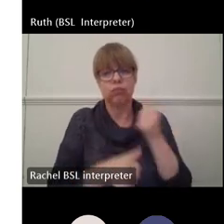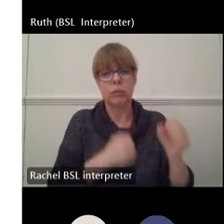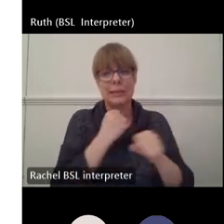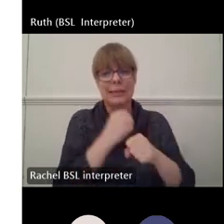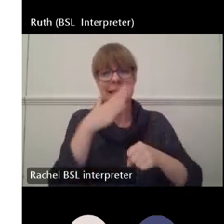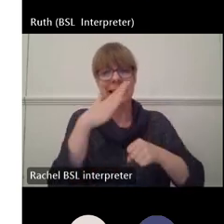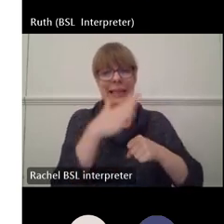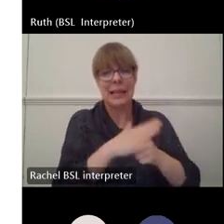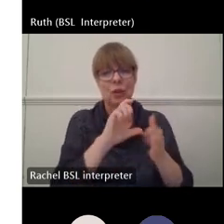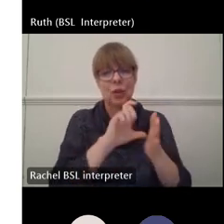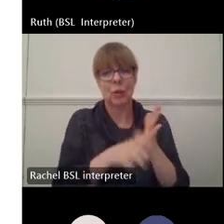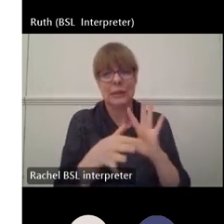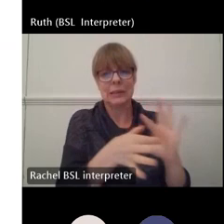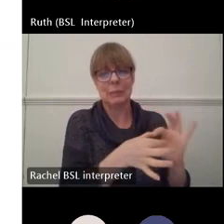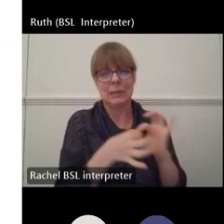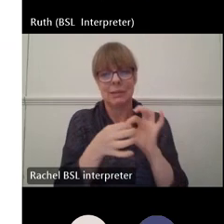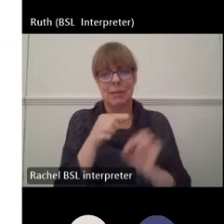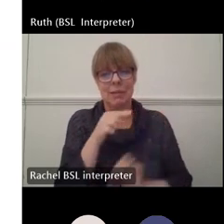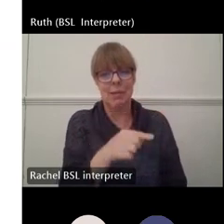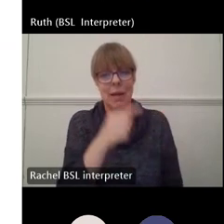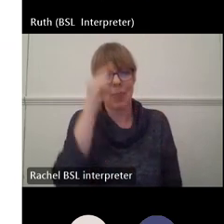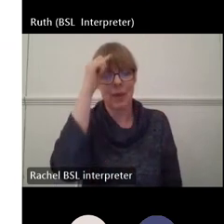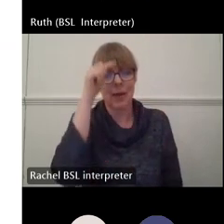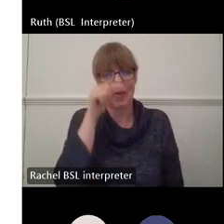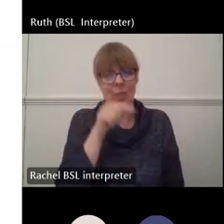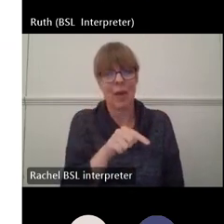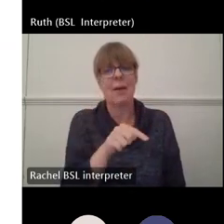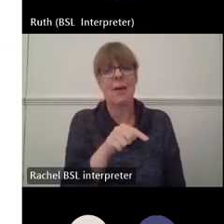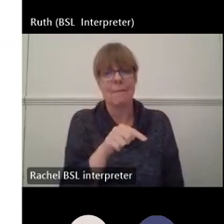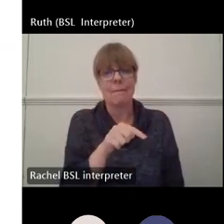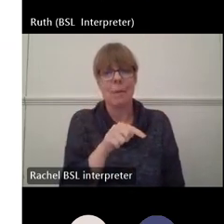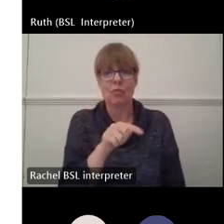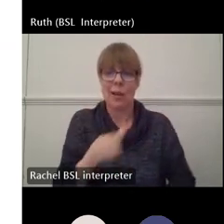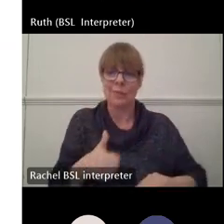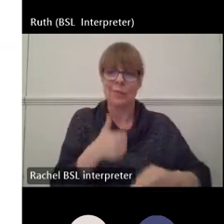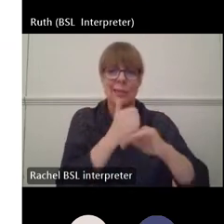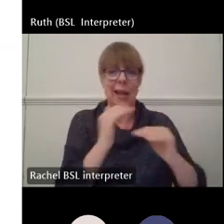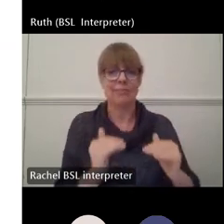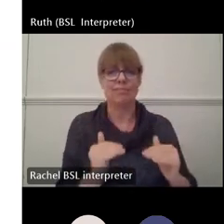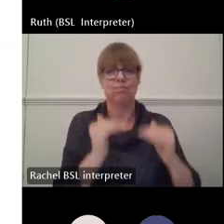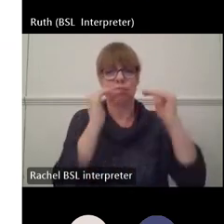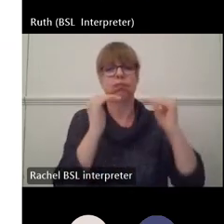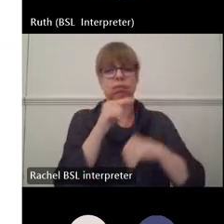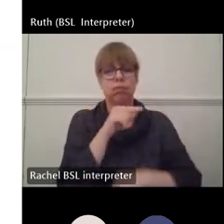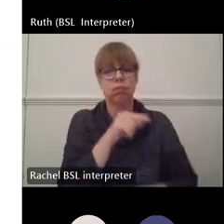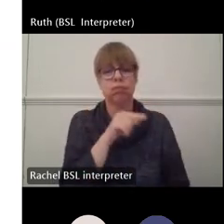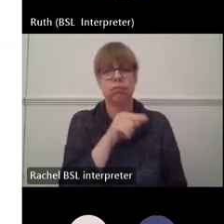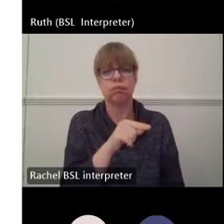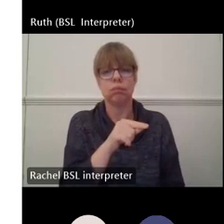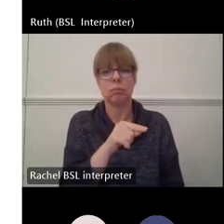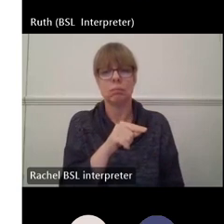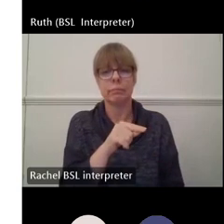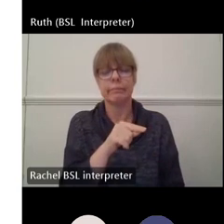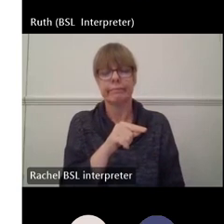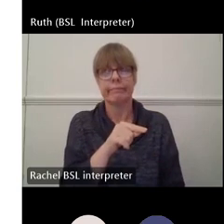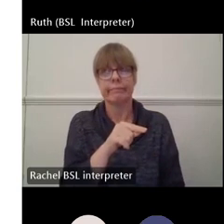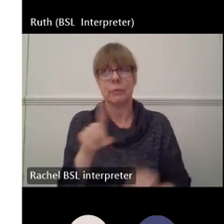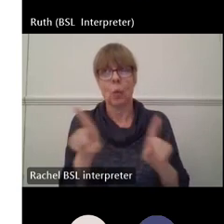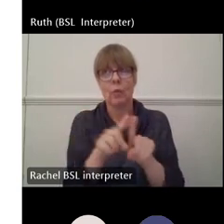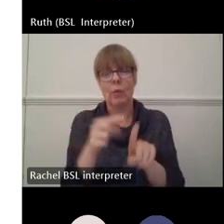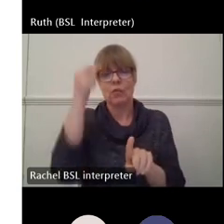I was thinking about this in preparation for today, just the other day. The level of anxiety